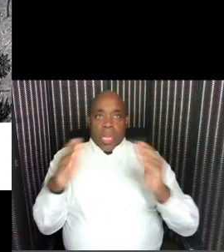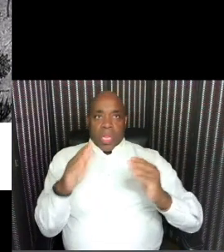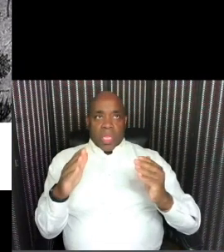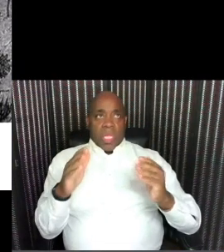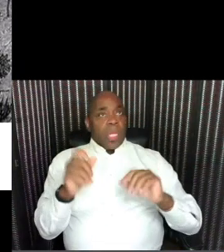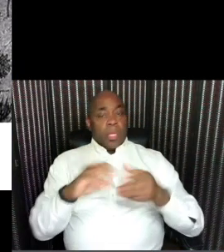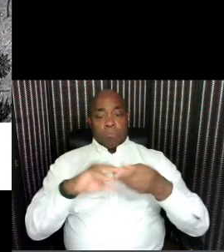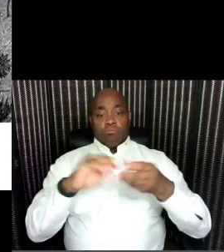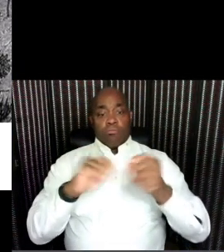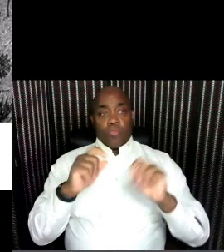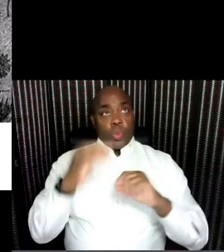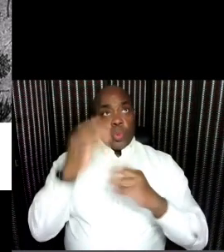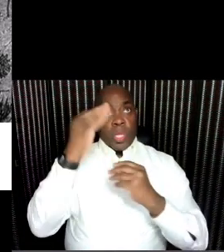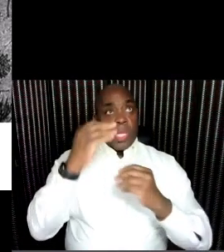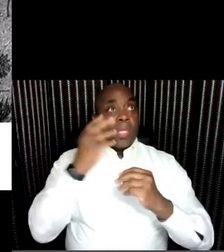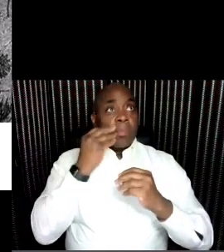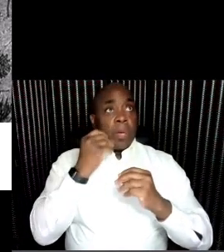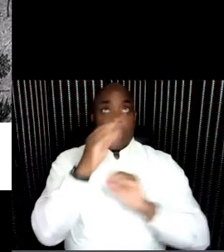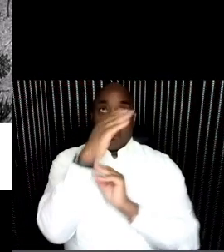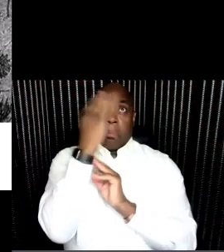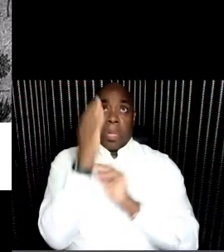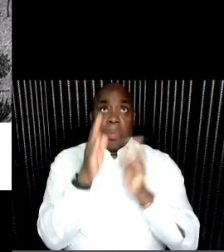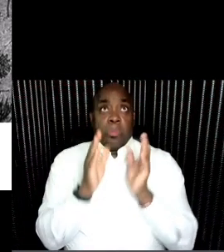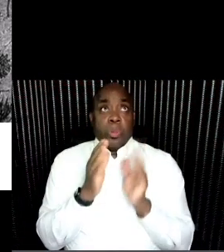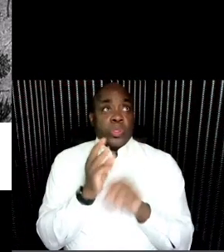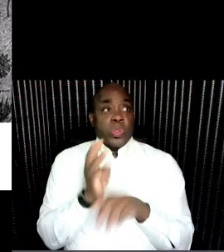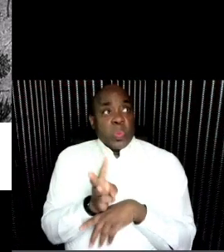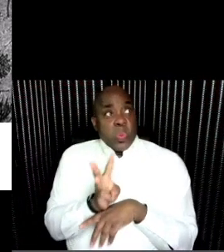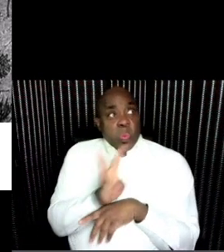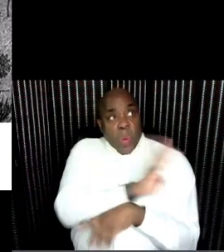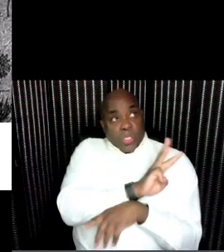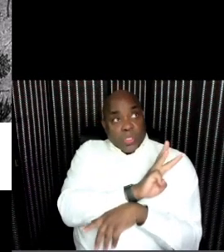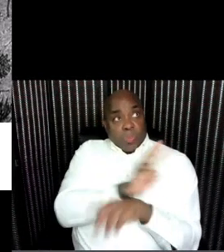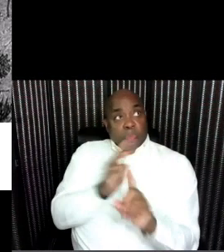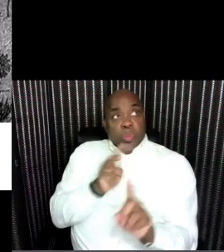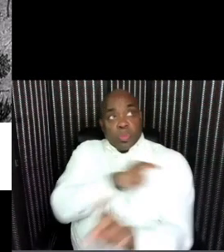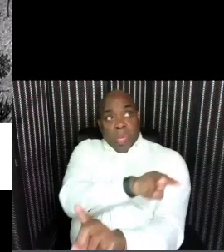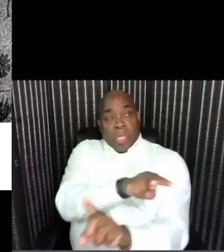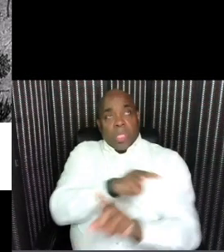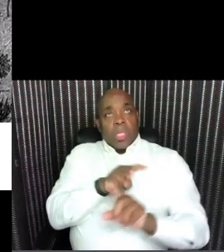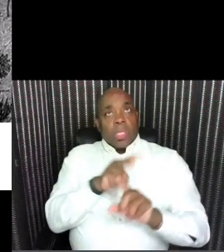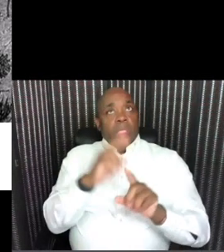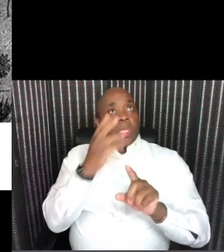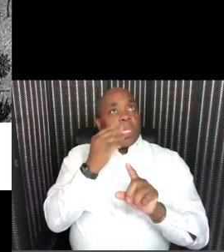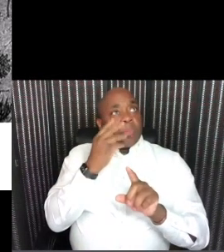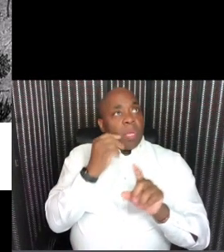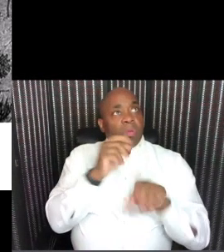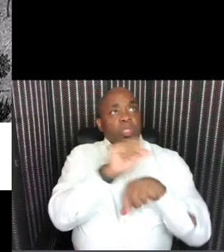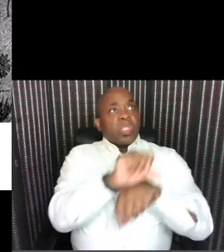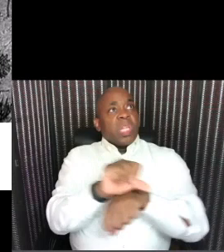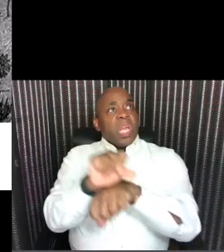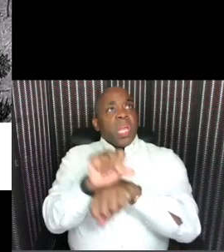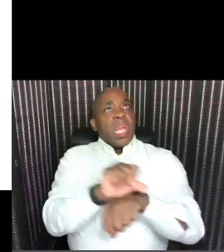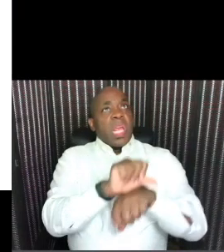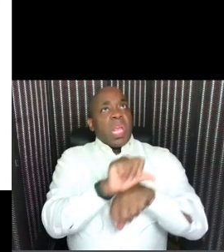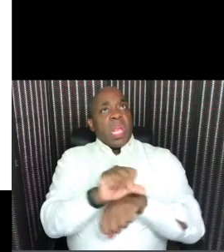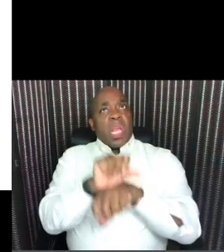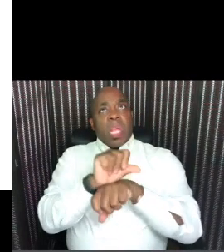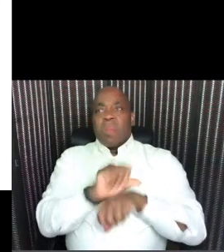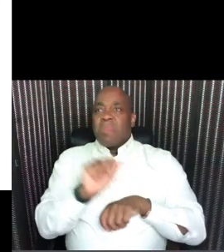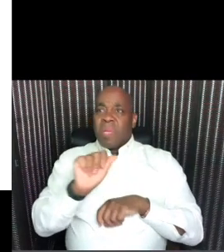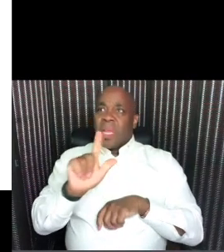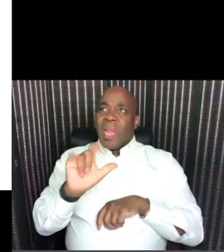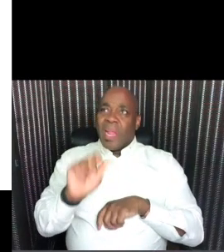being a Black person in the Western context, the experience of slaves are like being alien abductees. He talks about